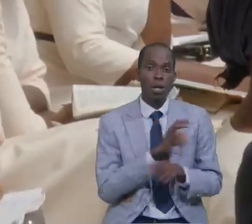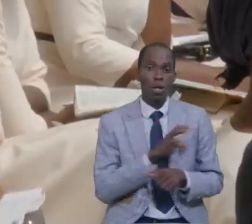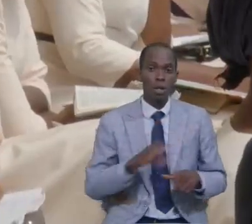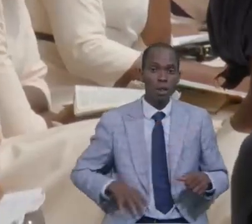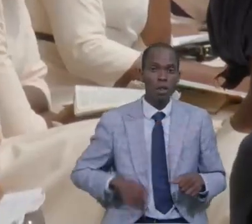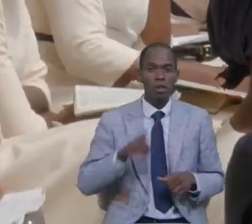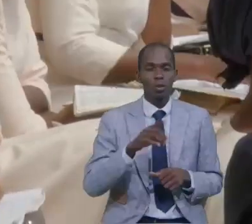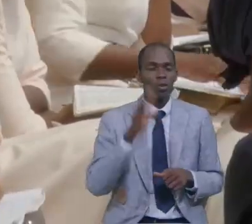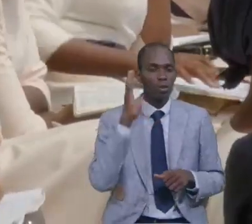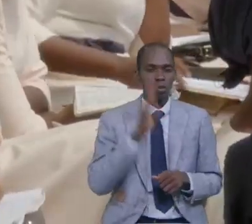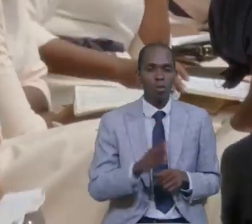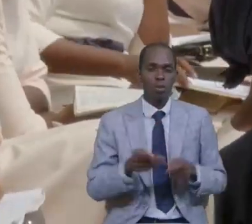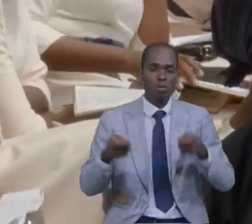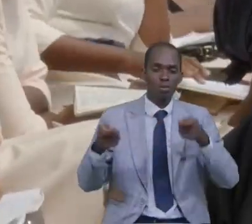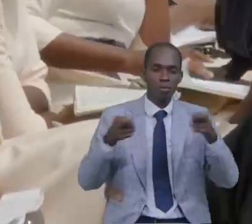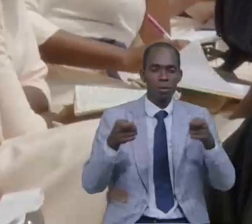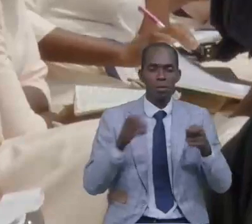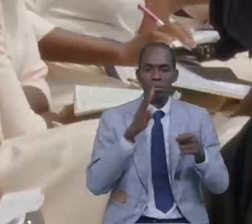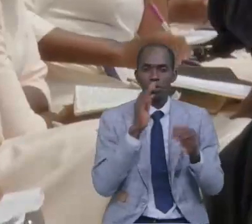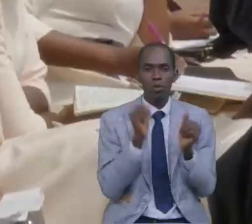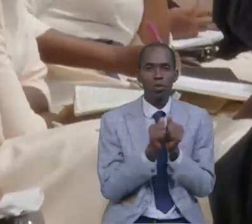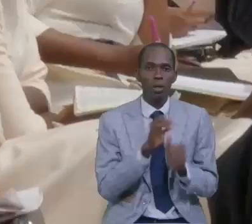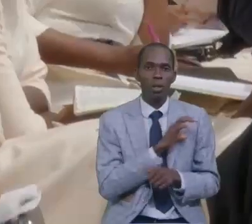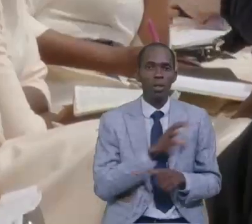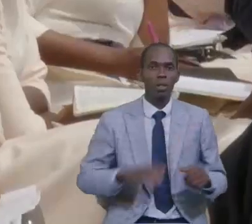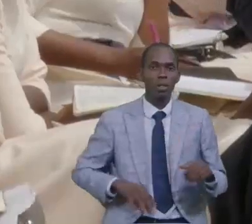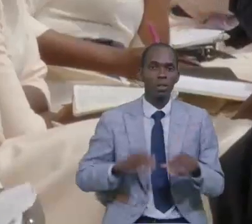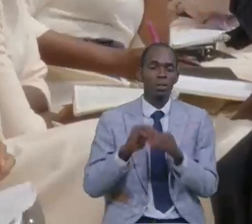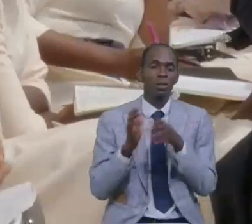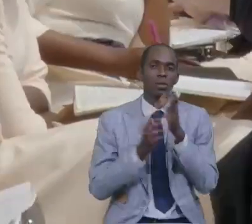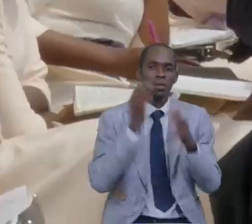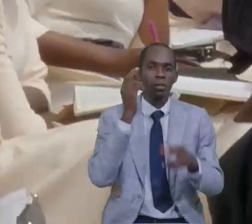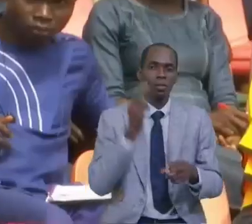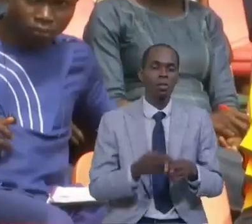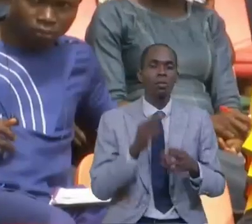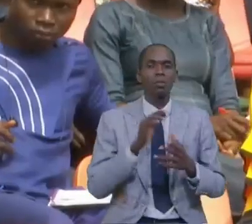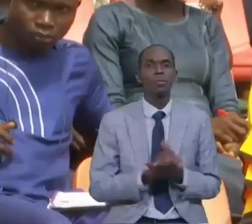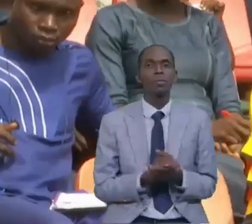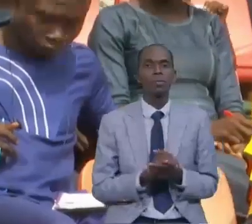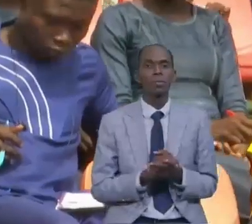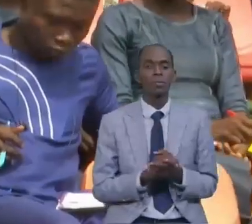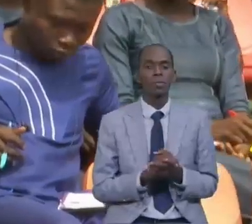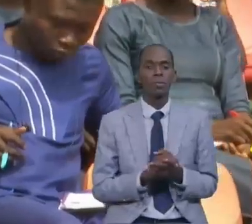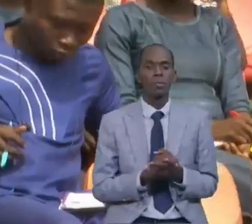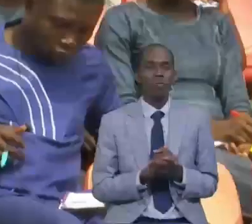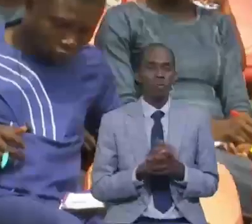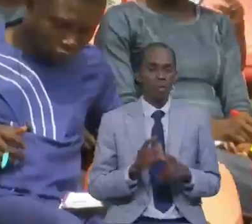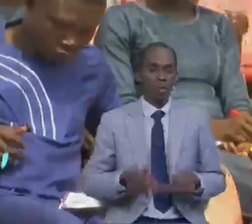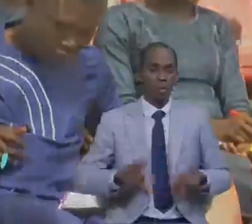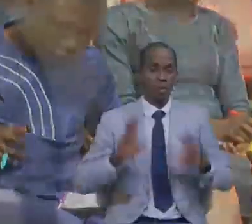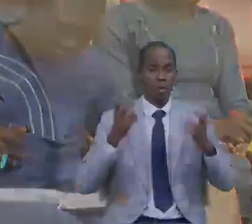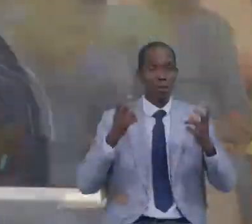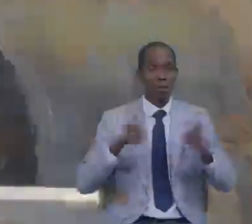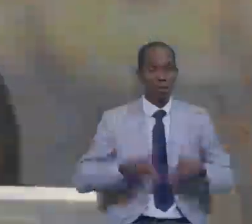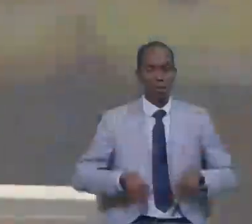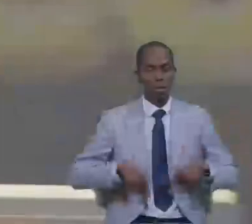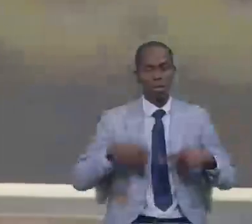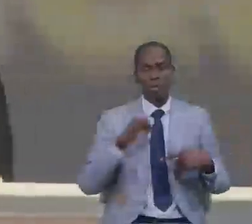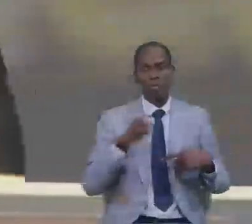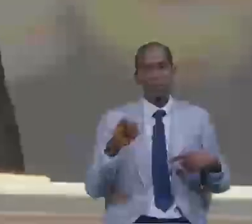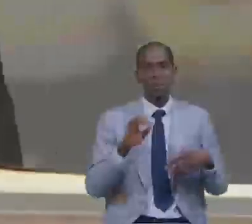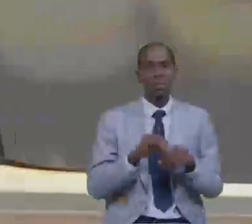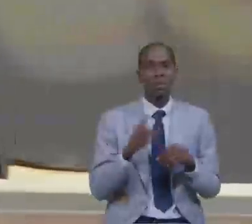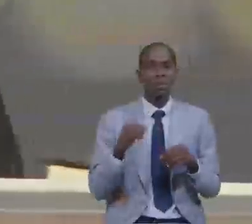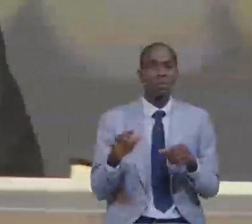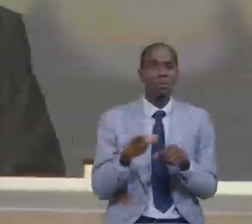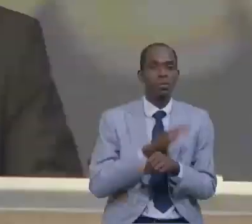Living in the fullness of Christ by faith. The three things we're going to look